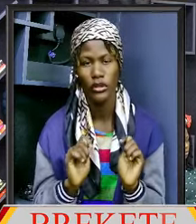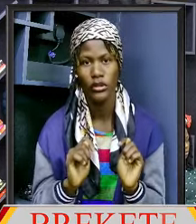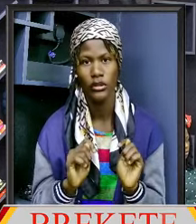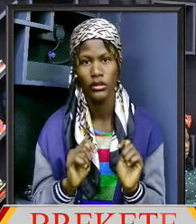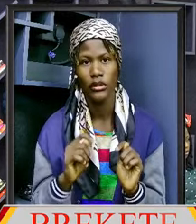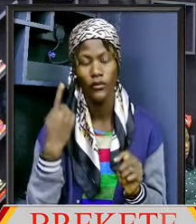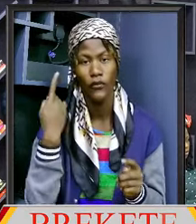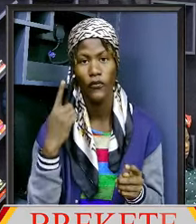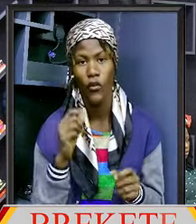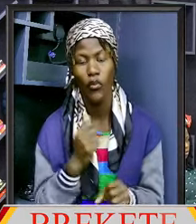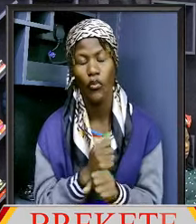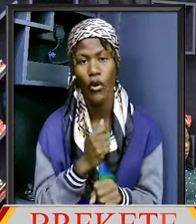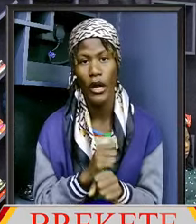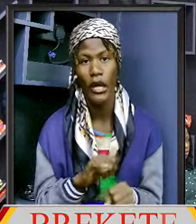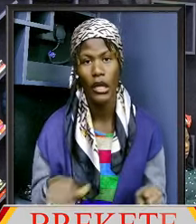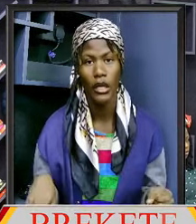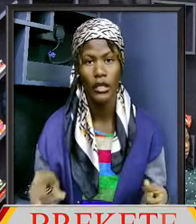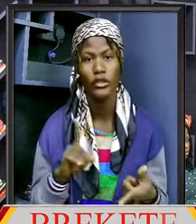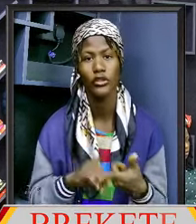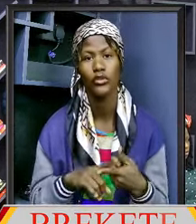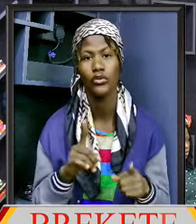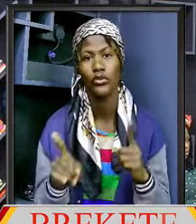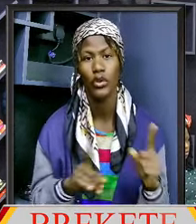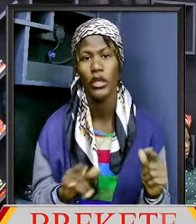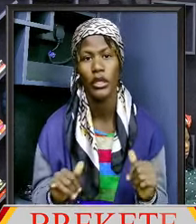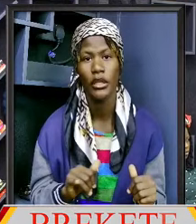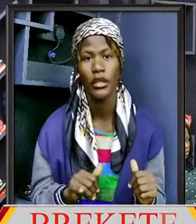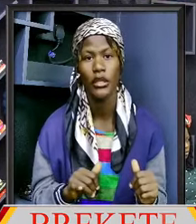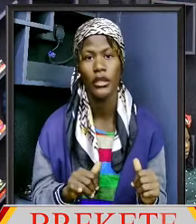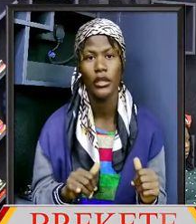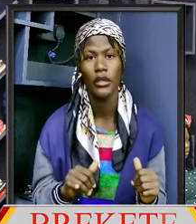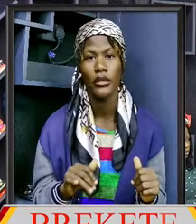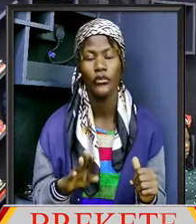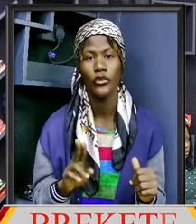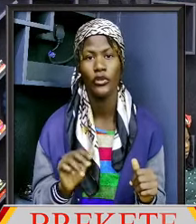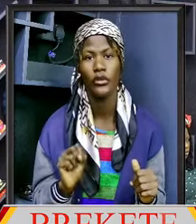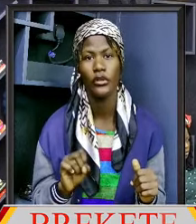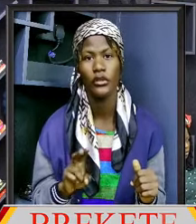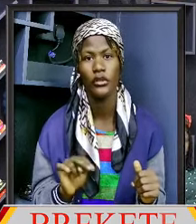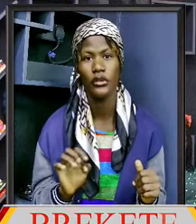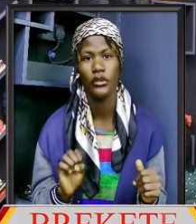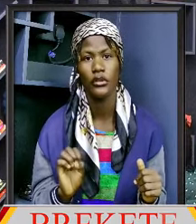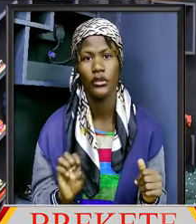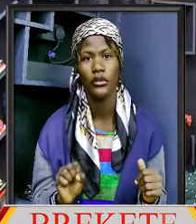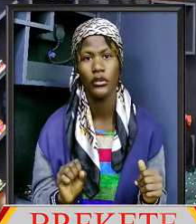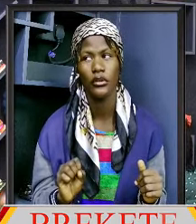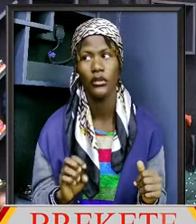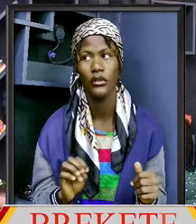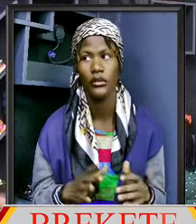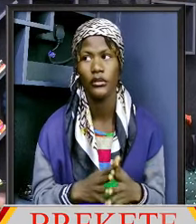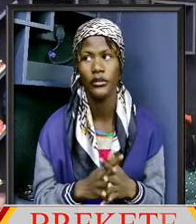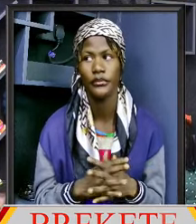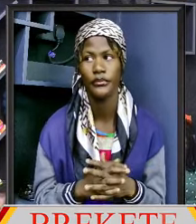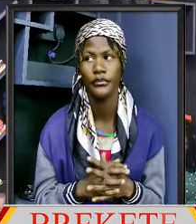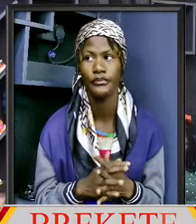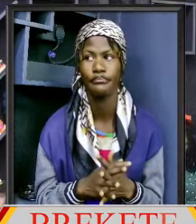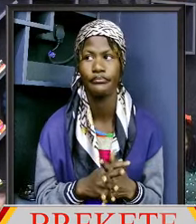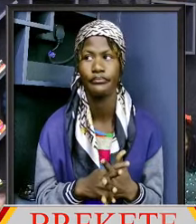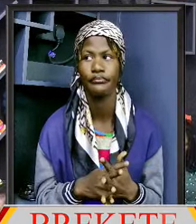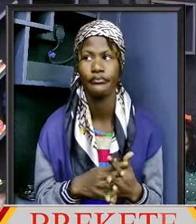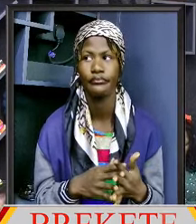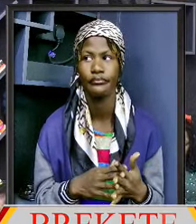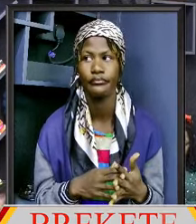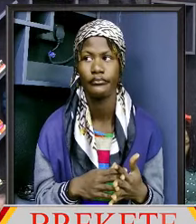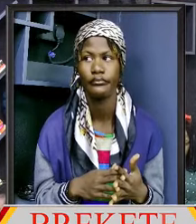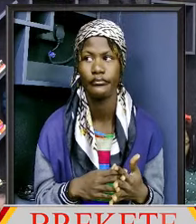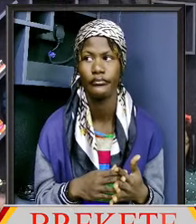doing business. So you're supposed to know certain principles. We go make you, you know, go just you go thrive as a business person, even in this